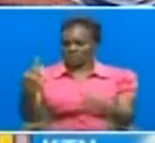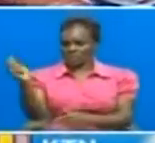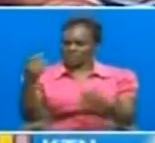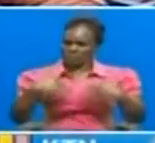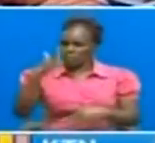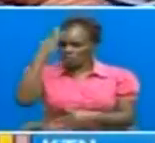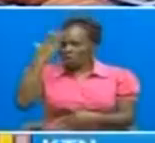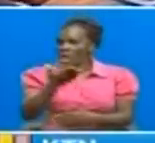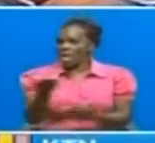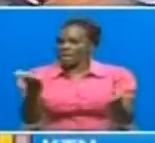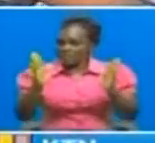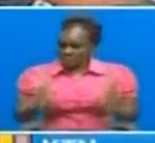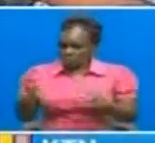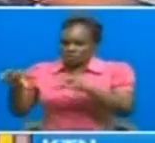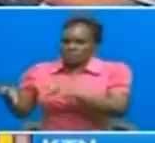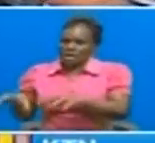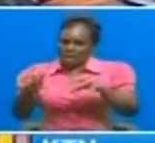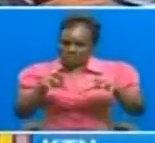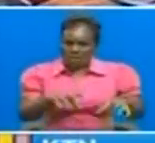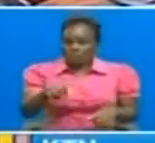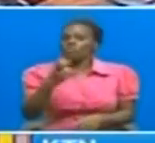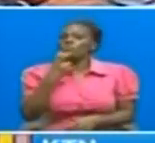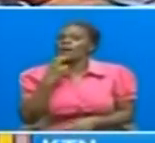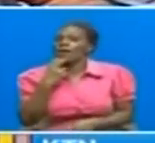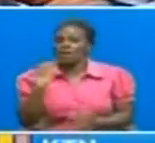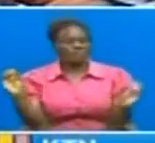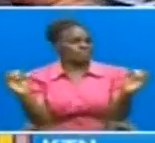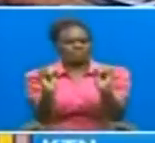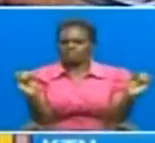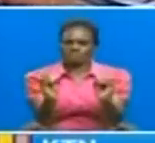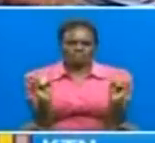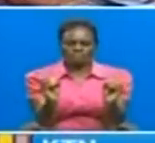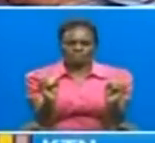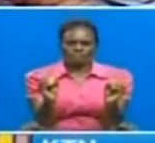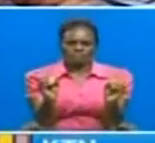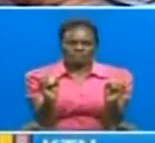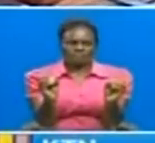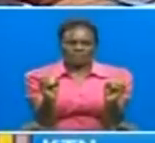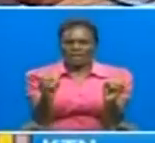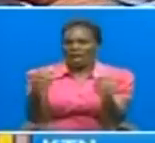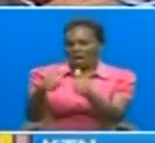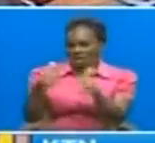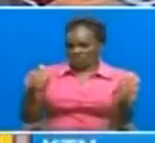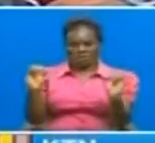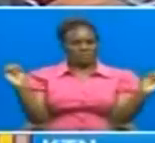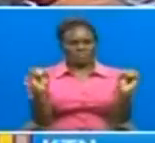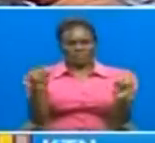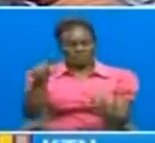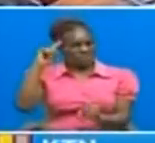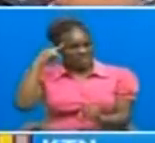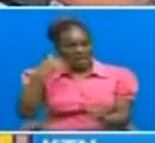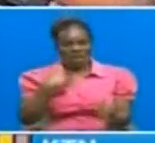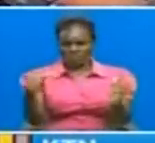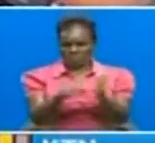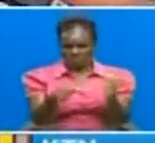If you know anyone who is suffering, please do not laugh at them. Do not stay away from them thinking that they have a problem